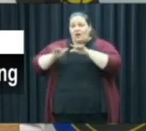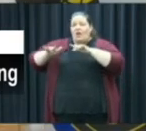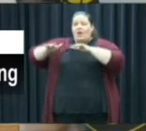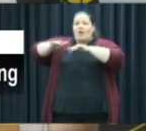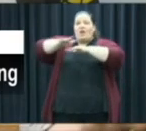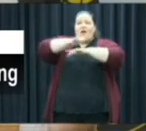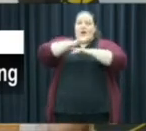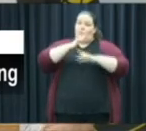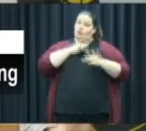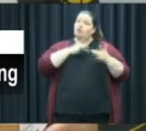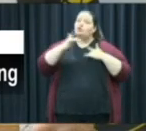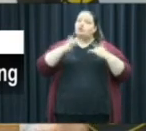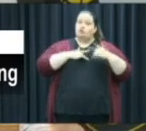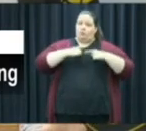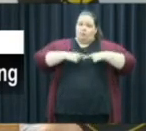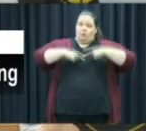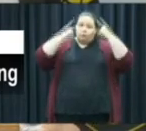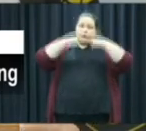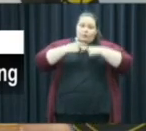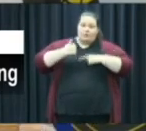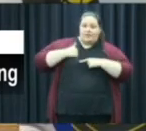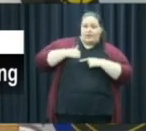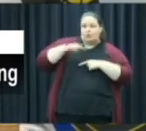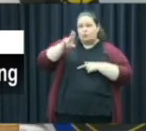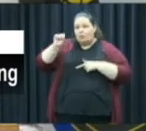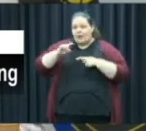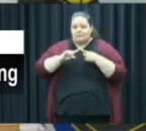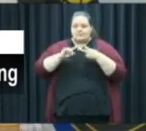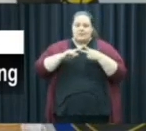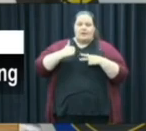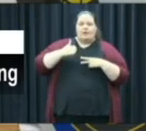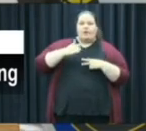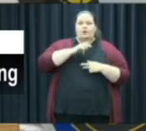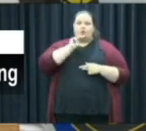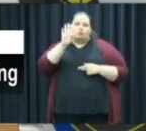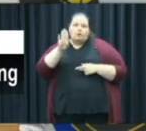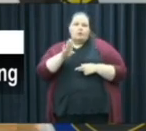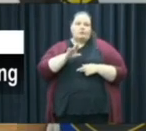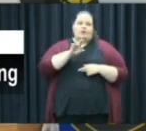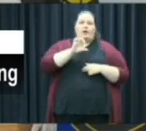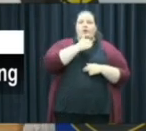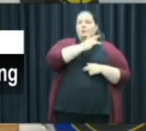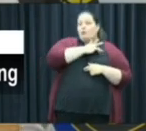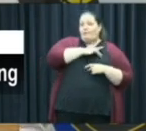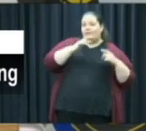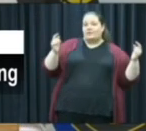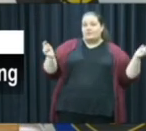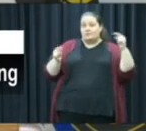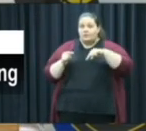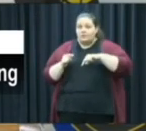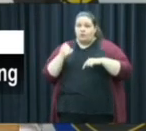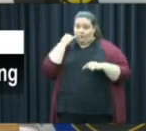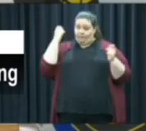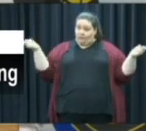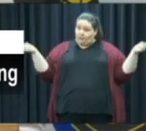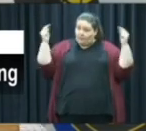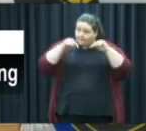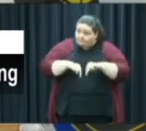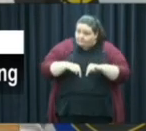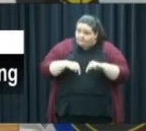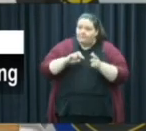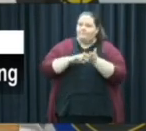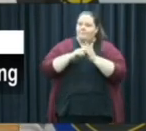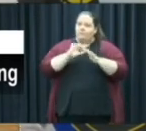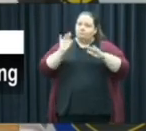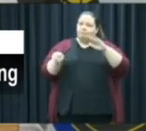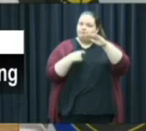the borders and travel-related cases of anybody coming in to the province. So anybody coming into this province must self-isolate for 14 days. That